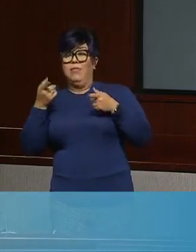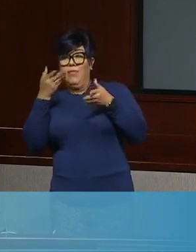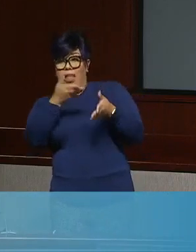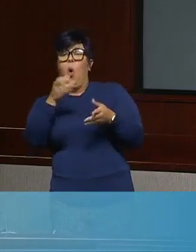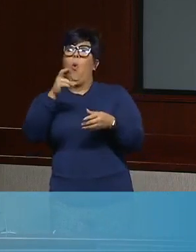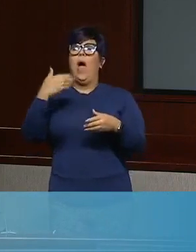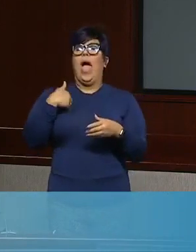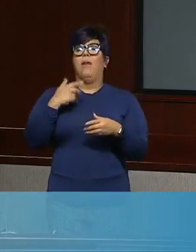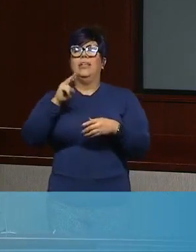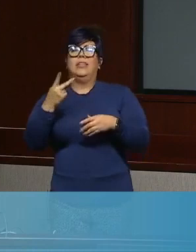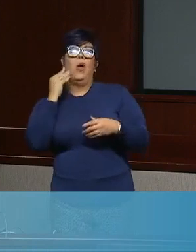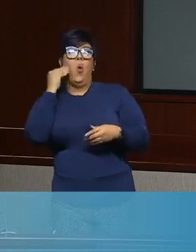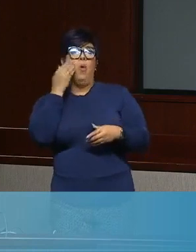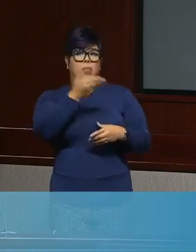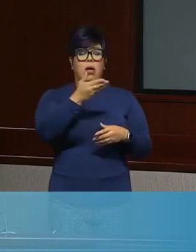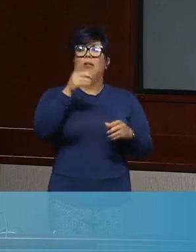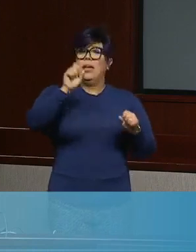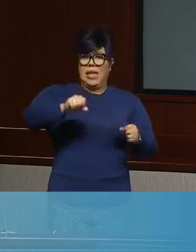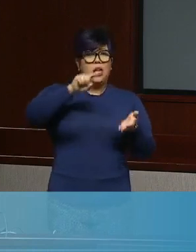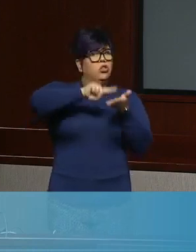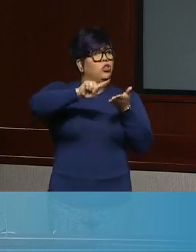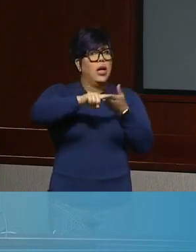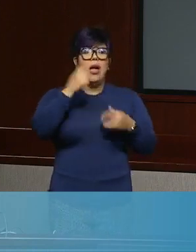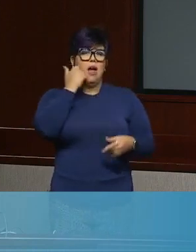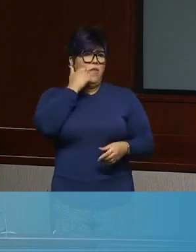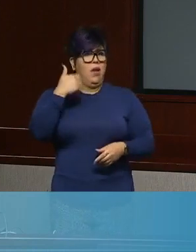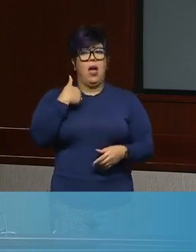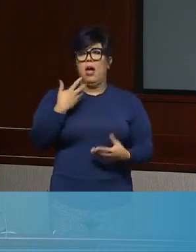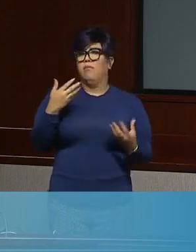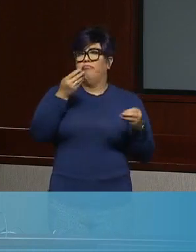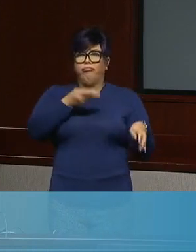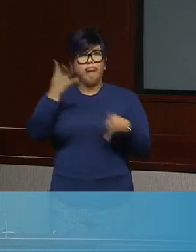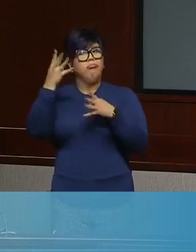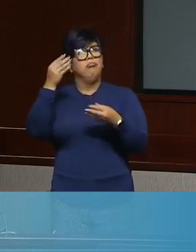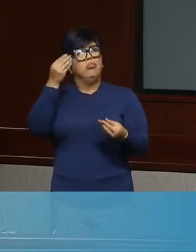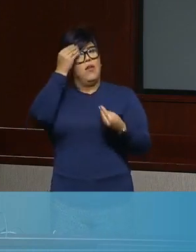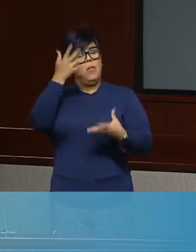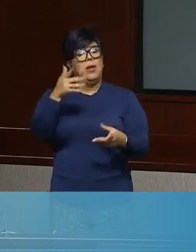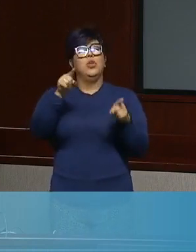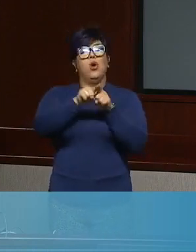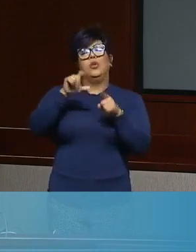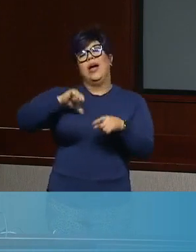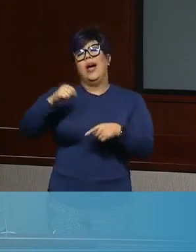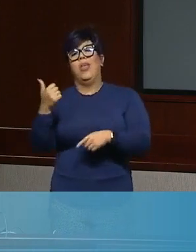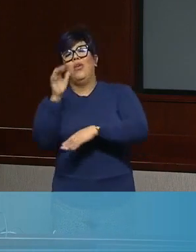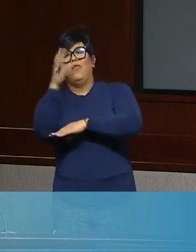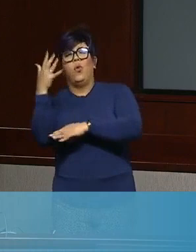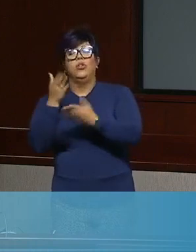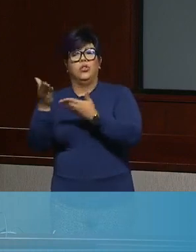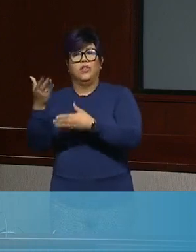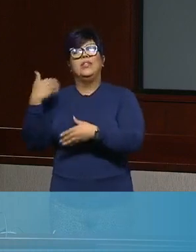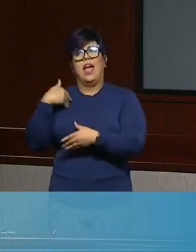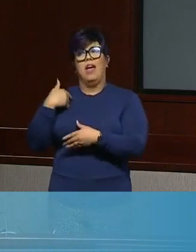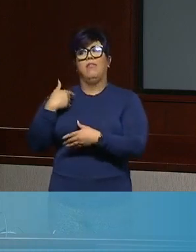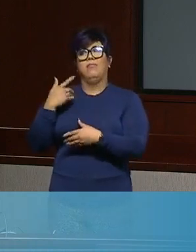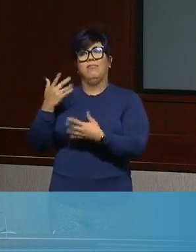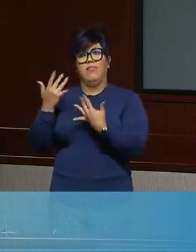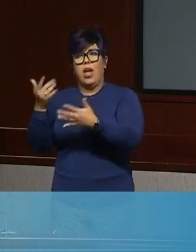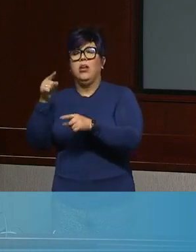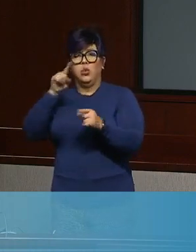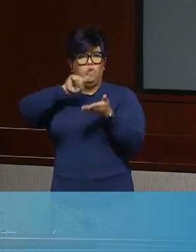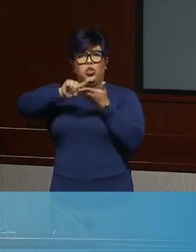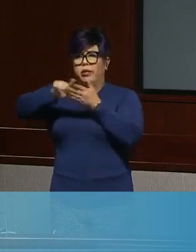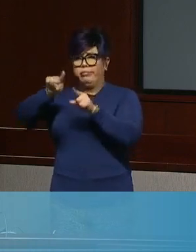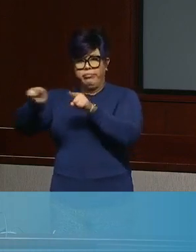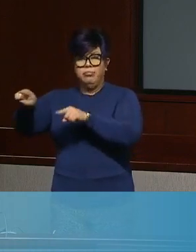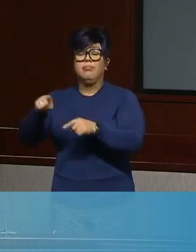check that update. It happens every night at 7 p.m., as well as the other Forest Service pages that have fires burning. So be sure to check those. And